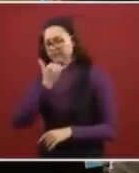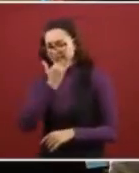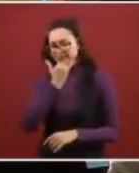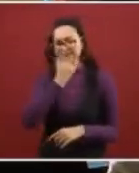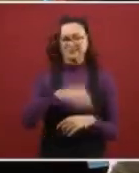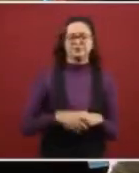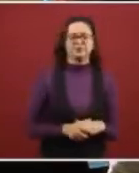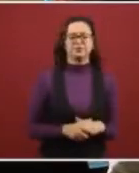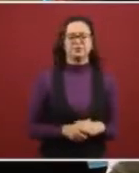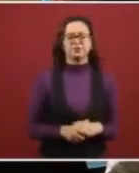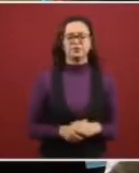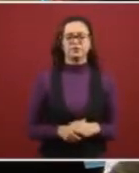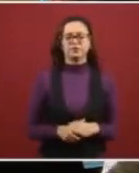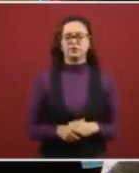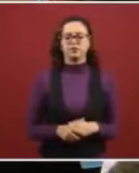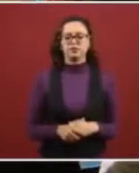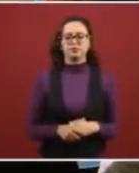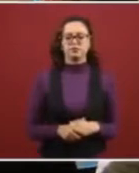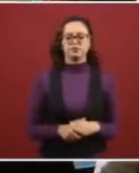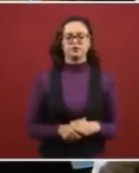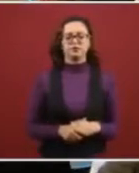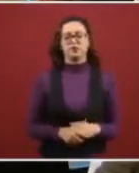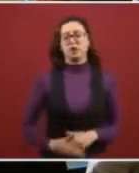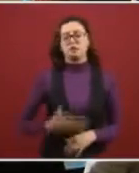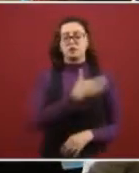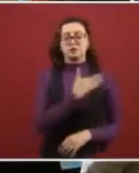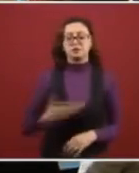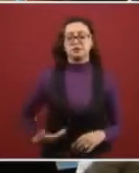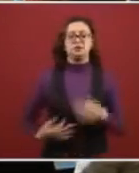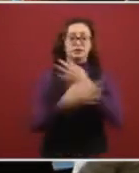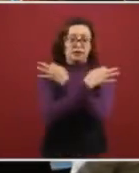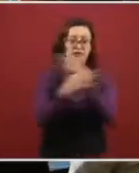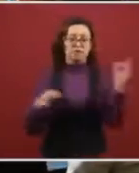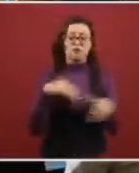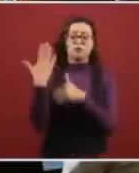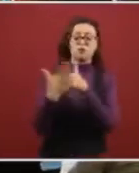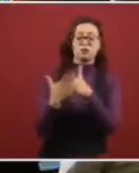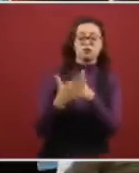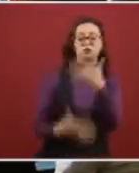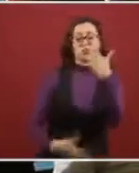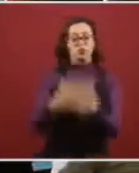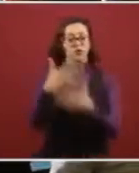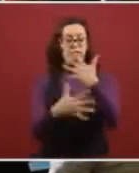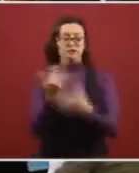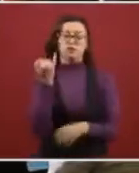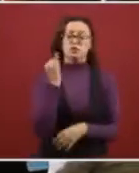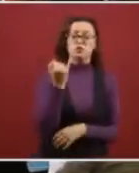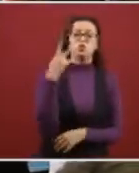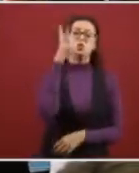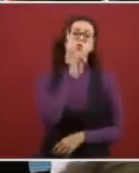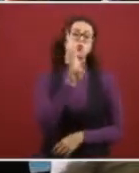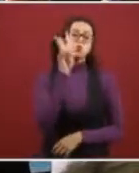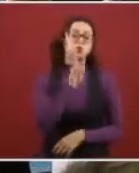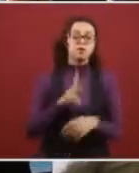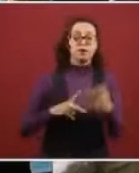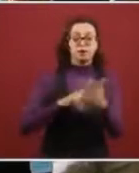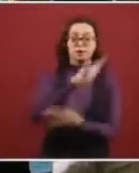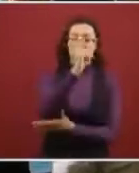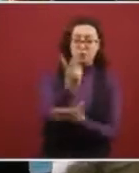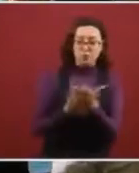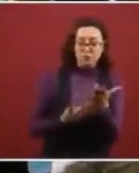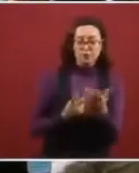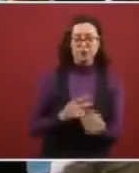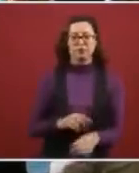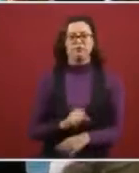anunció, as the President announced, el 15 de este mes se concluía el programa piloto, that the 15th of this month